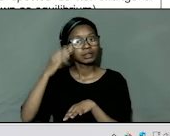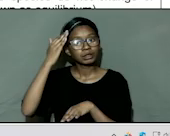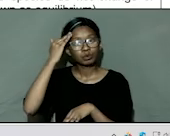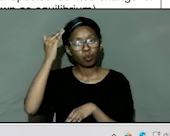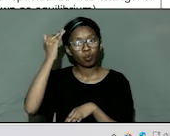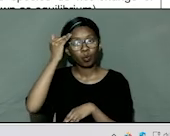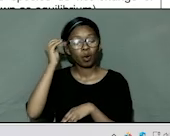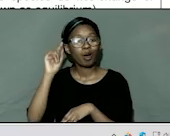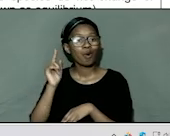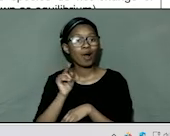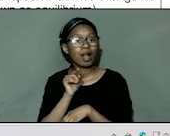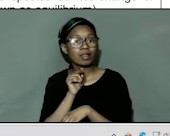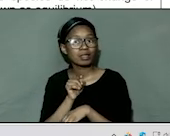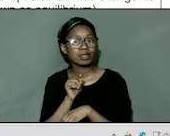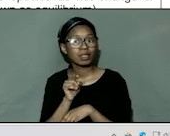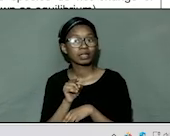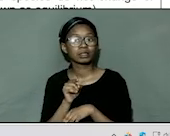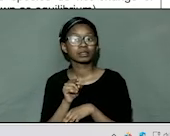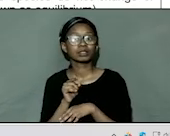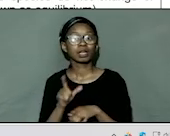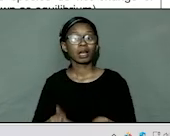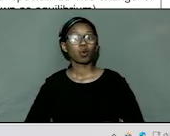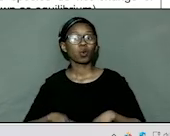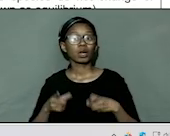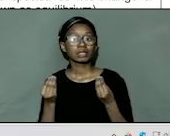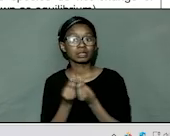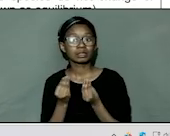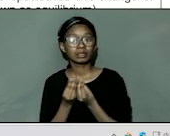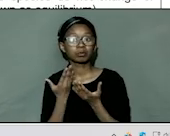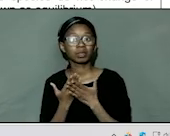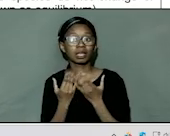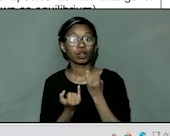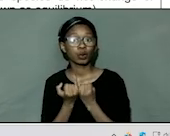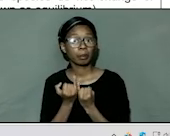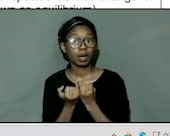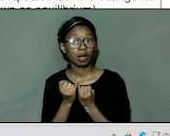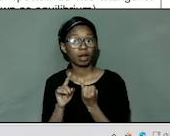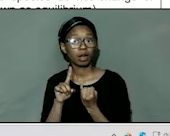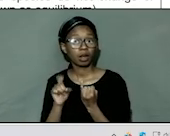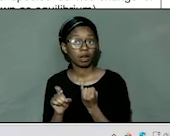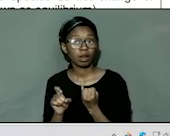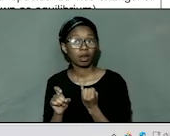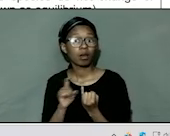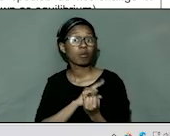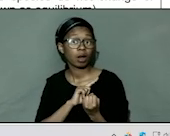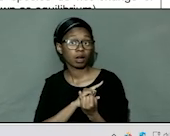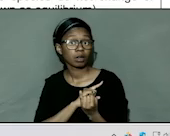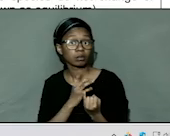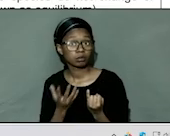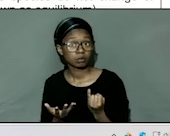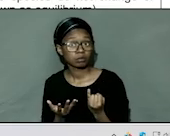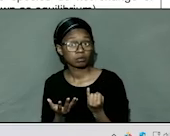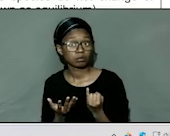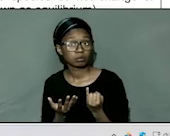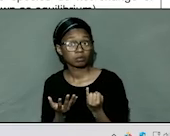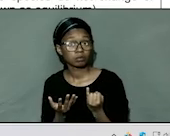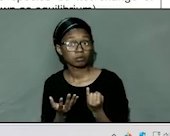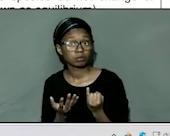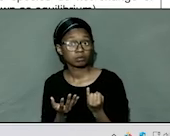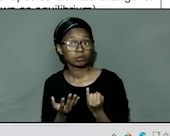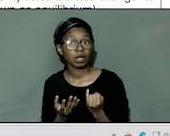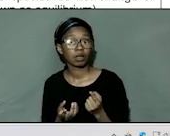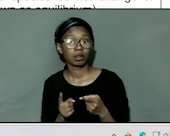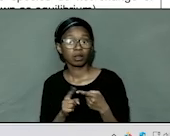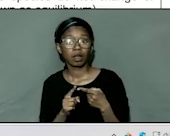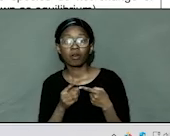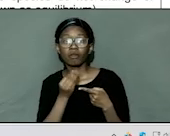that organism can compete for? Do we know what organism can compete for? They can compete for food,